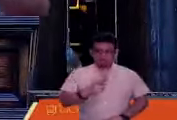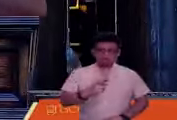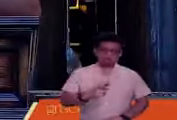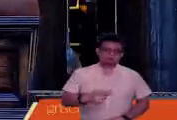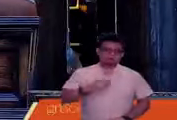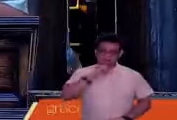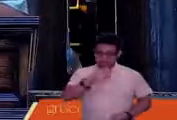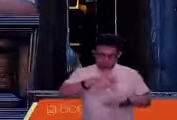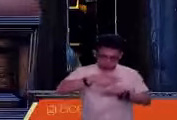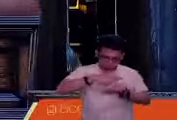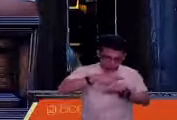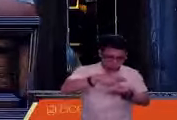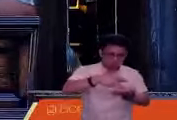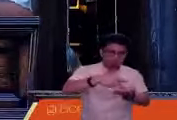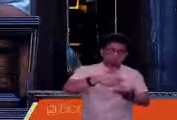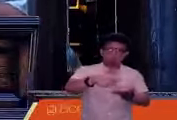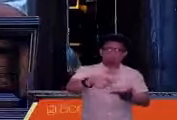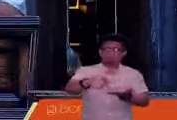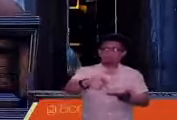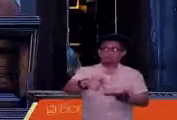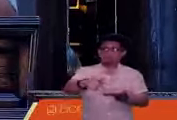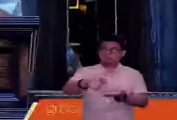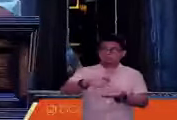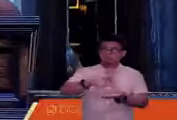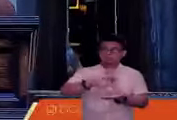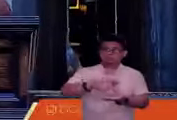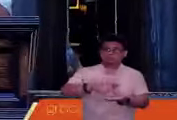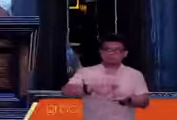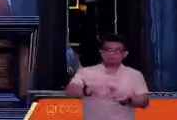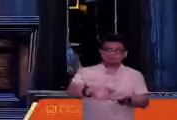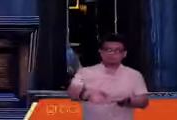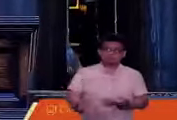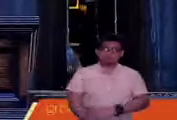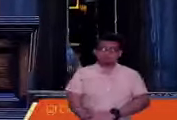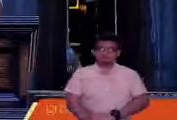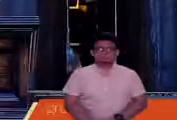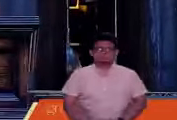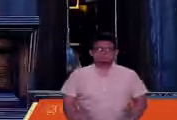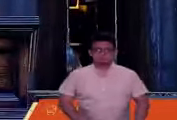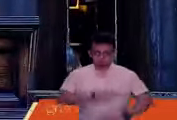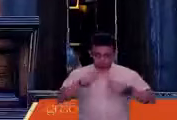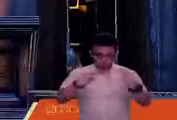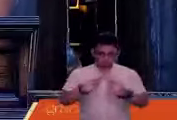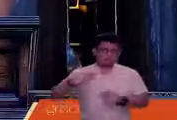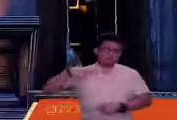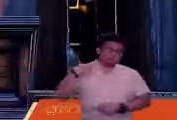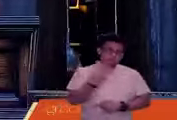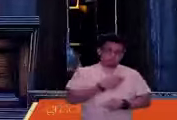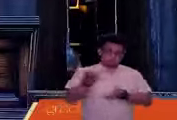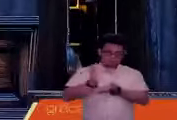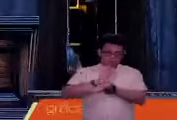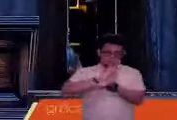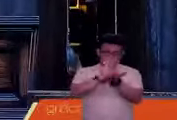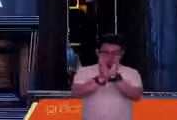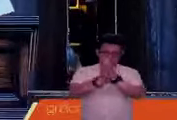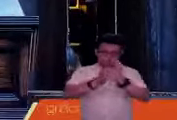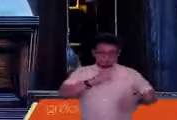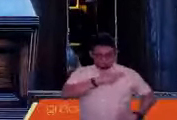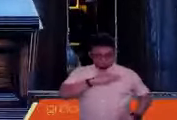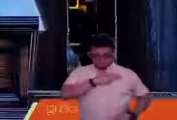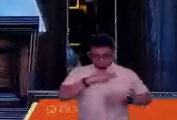There are things in our hearts that actually we have to ask forgiveness from the Lord. But when I became a missionary, I came